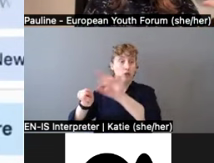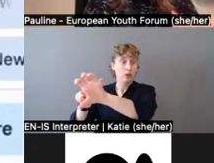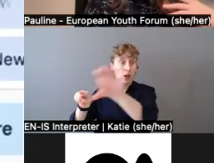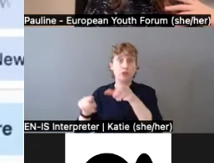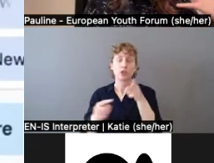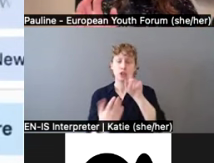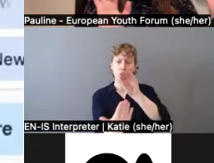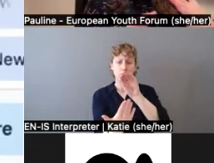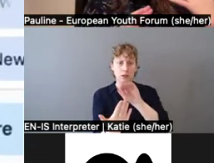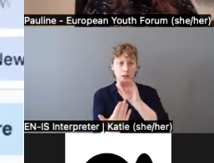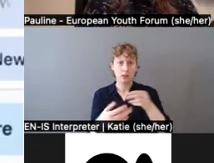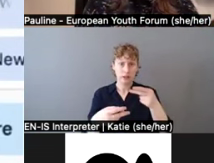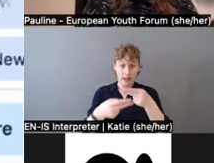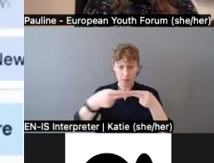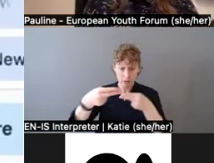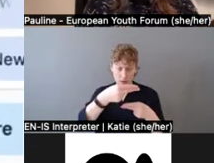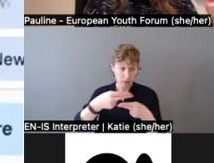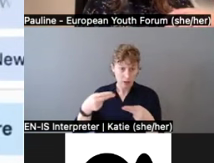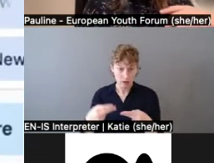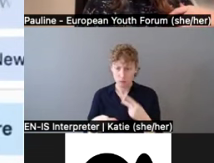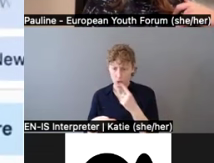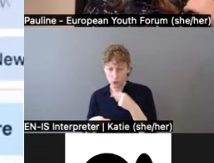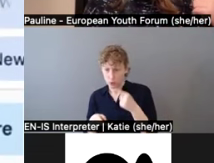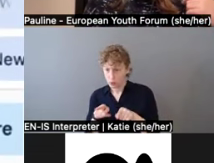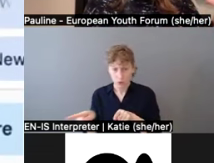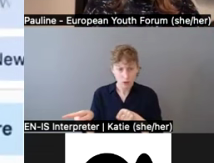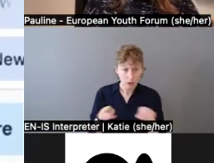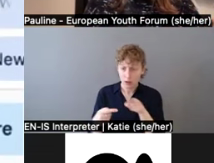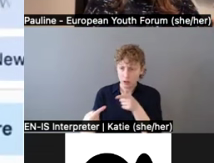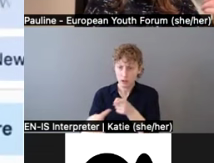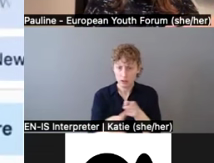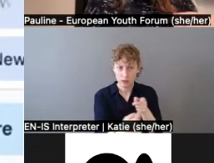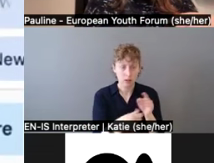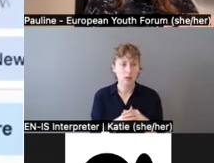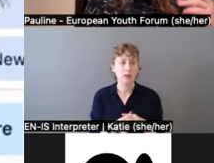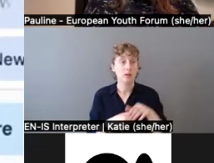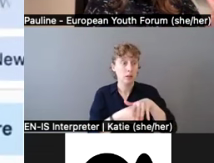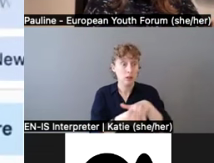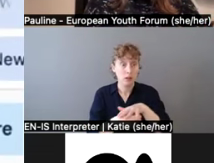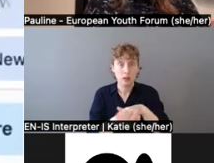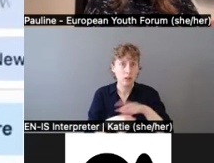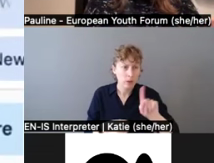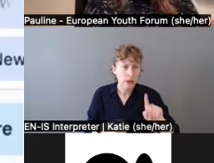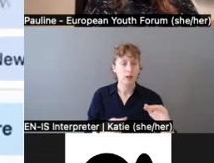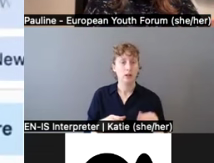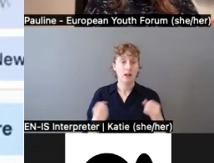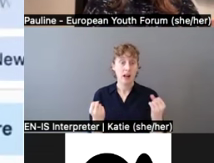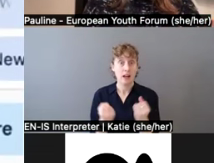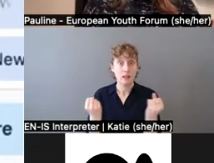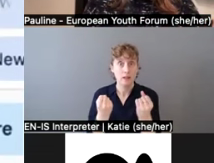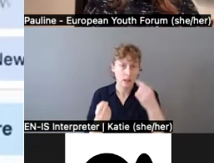again the name of your organization, so we know what this refers to, the location, and then the activity this is